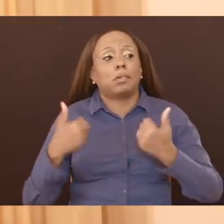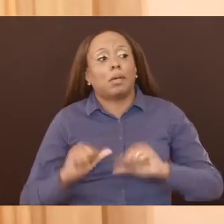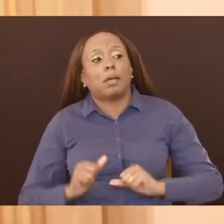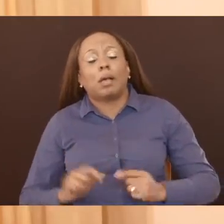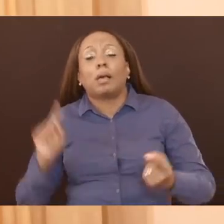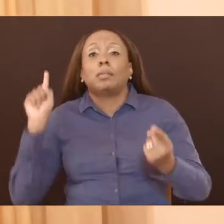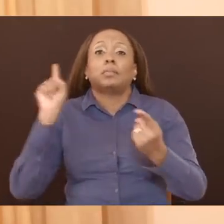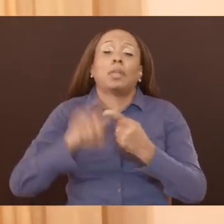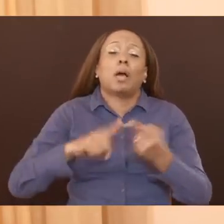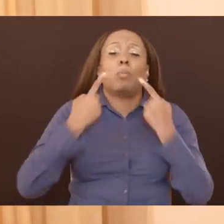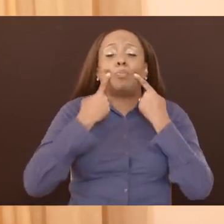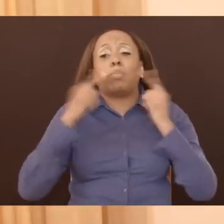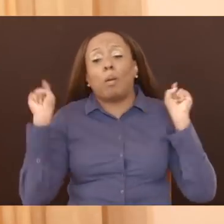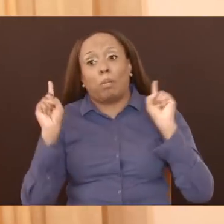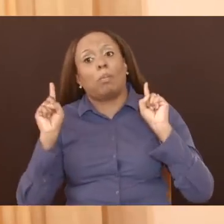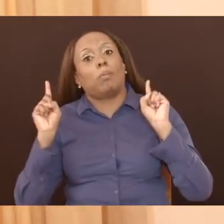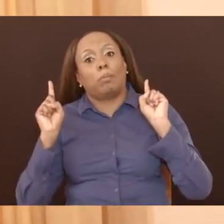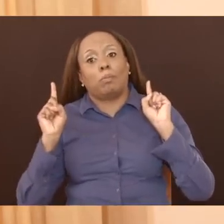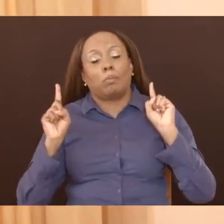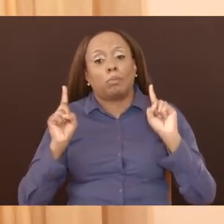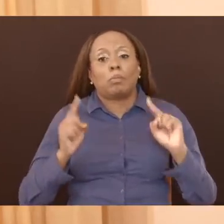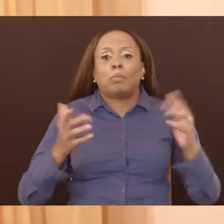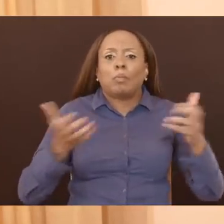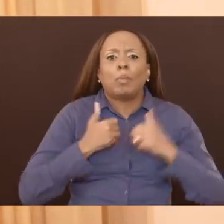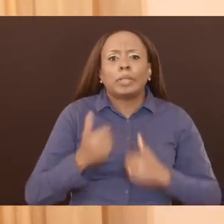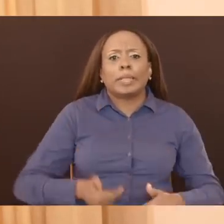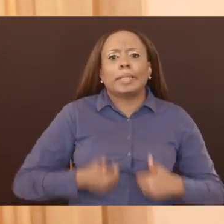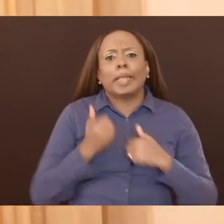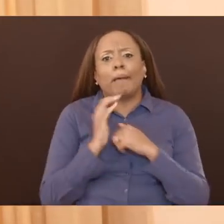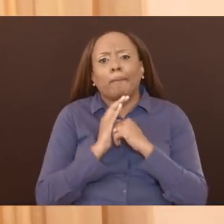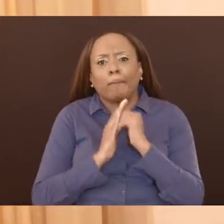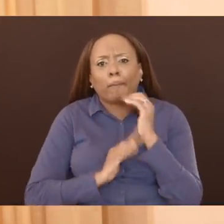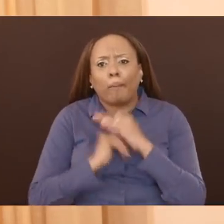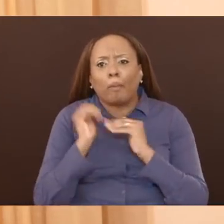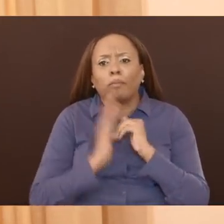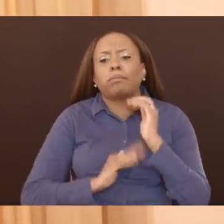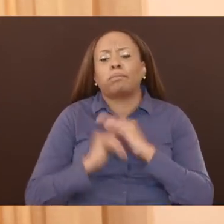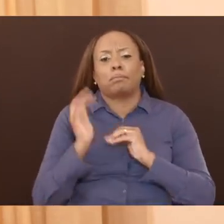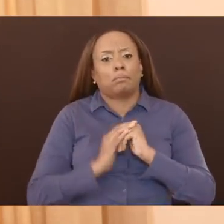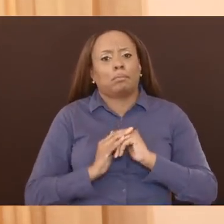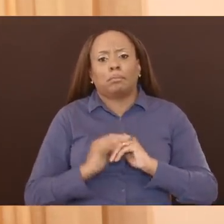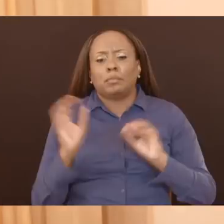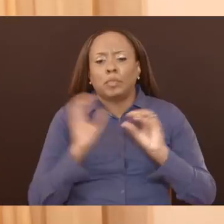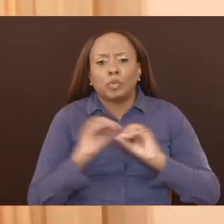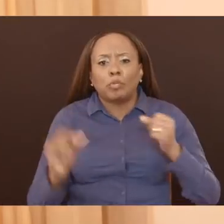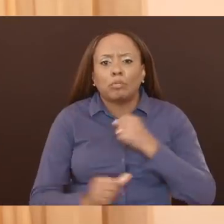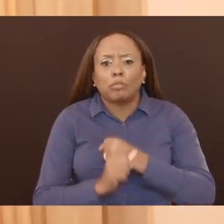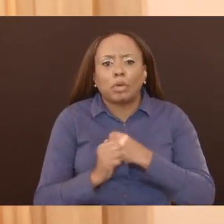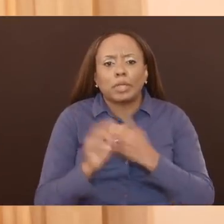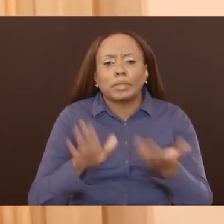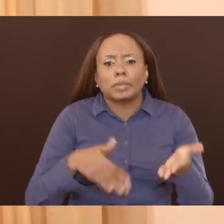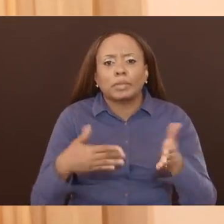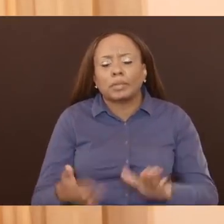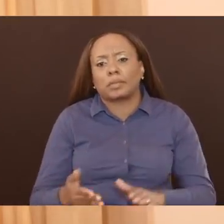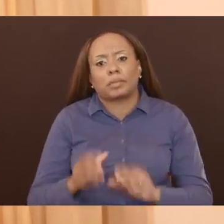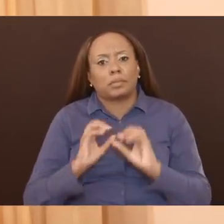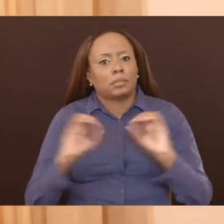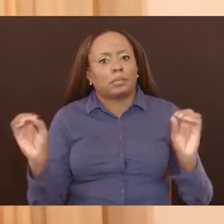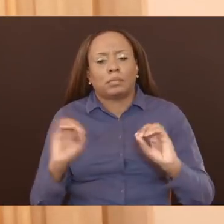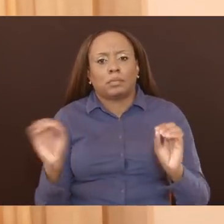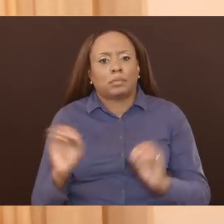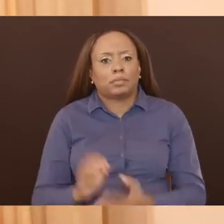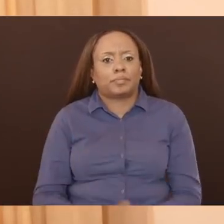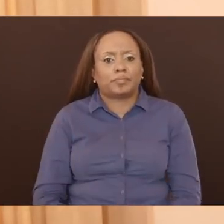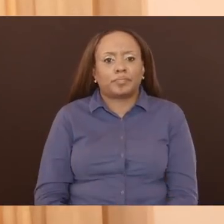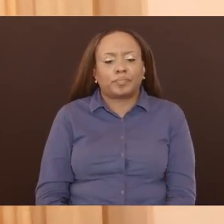that point where we can live comfortably, and where we're not risking death, even if we're risking the contraction of the virus.